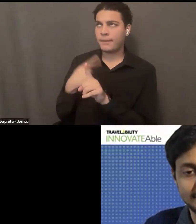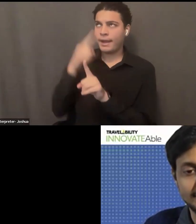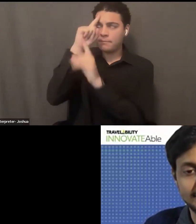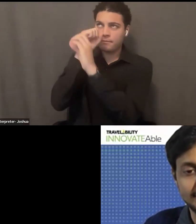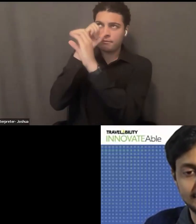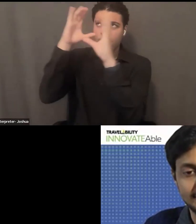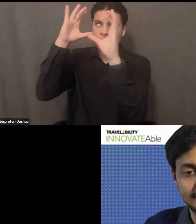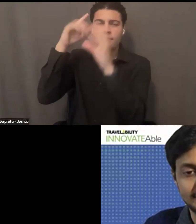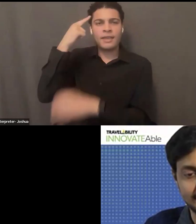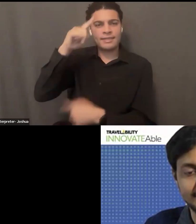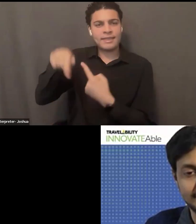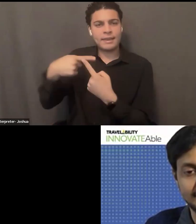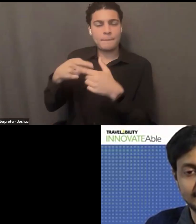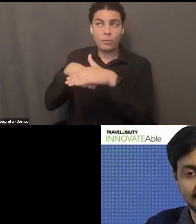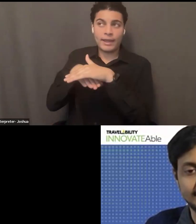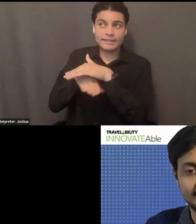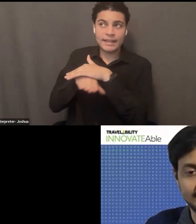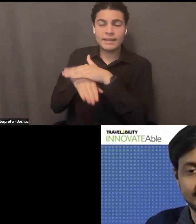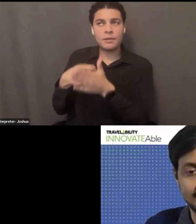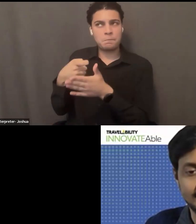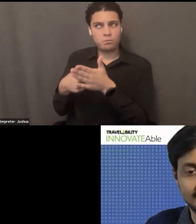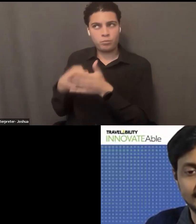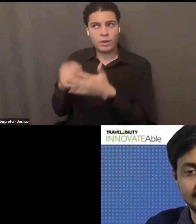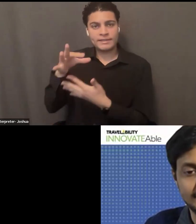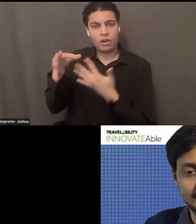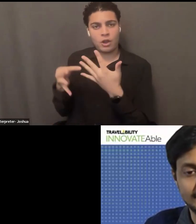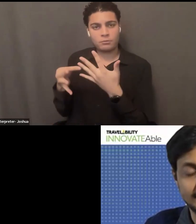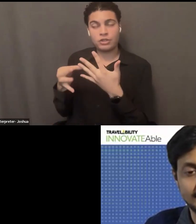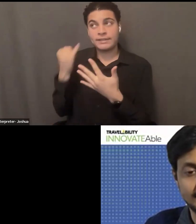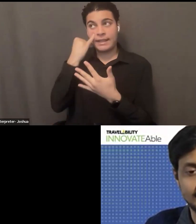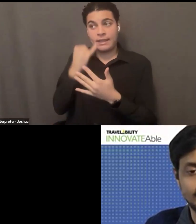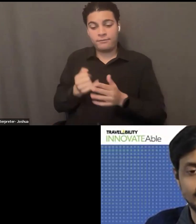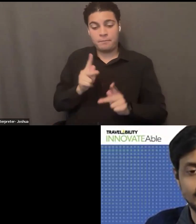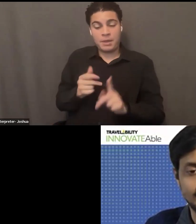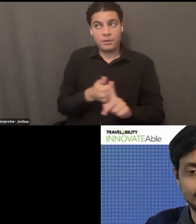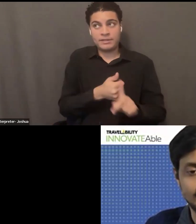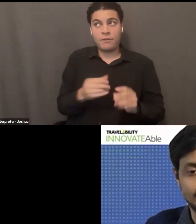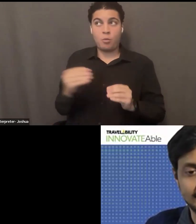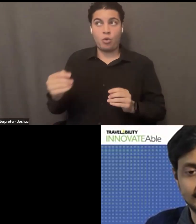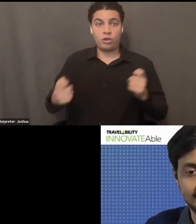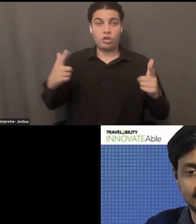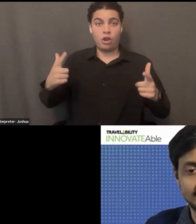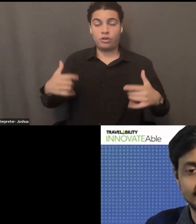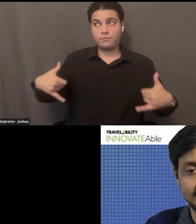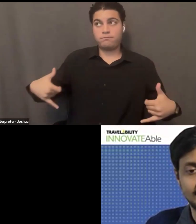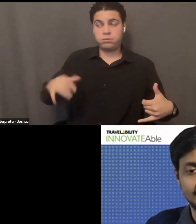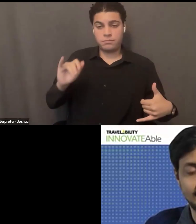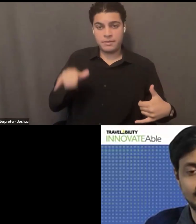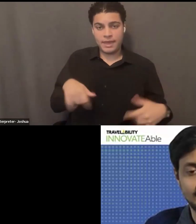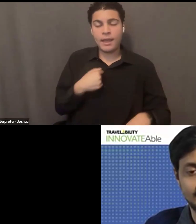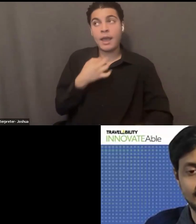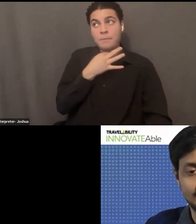the pricing for larger folks, are you all going through a process of trying to ensure that this could maybe be covered